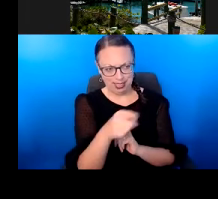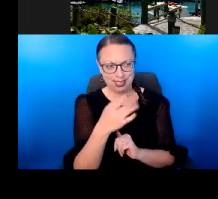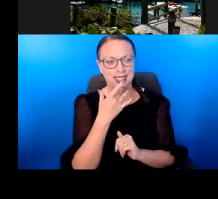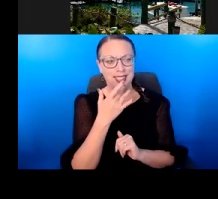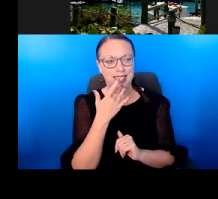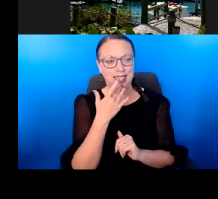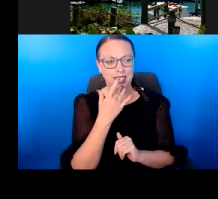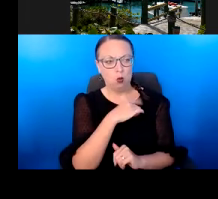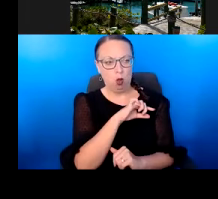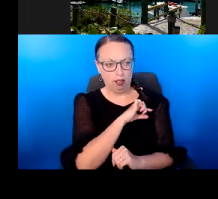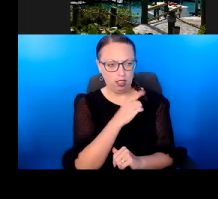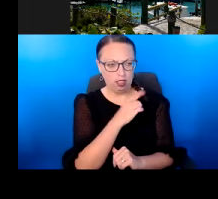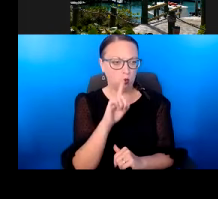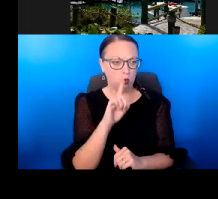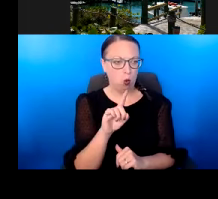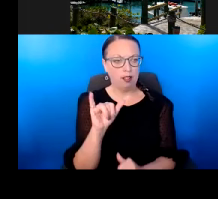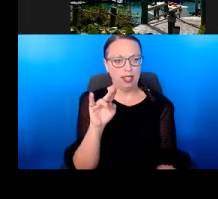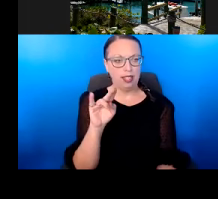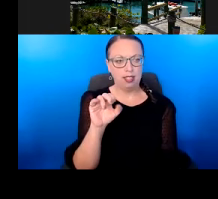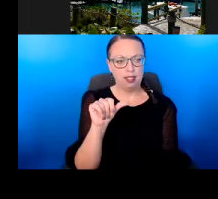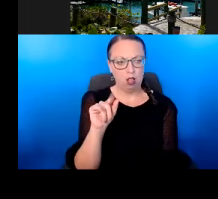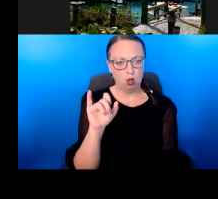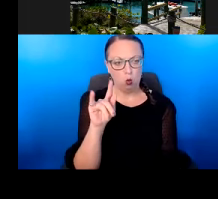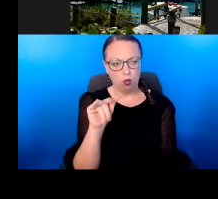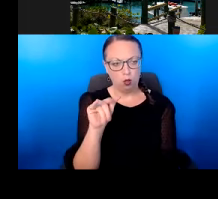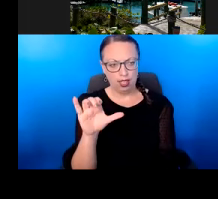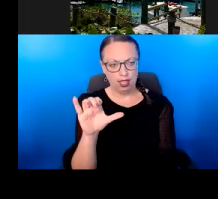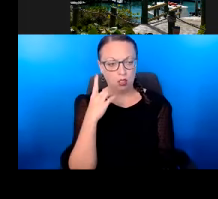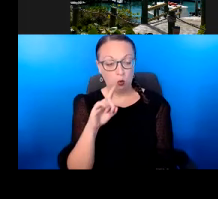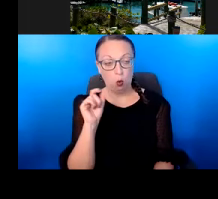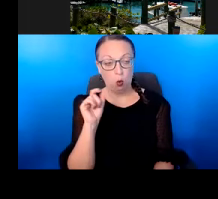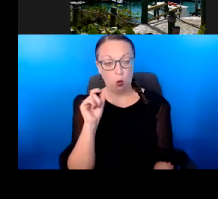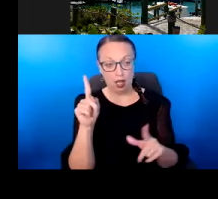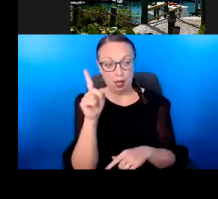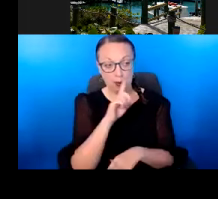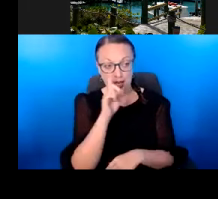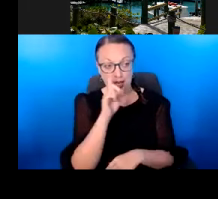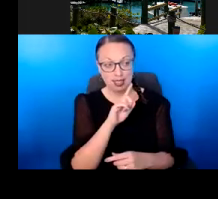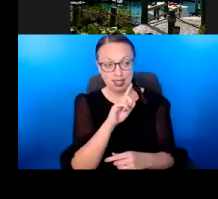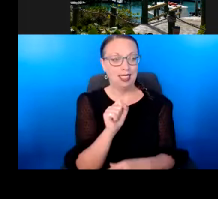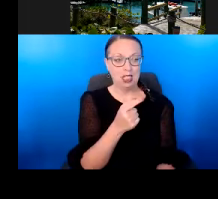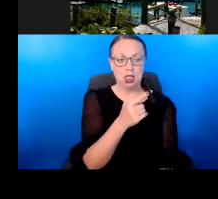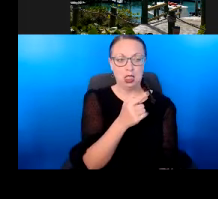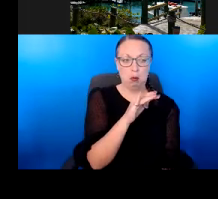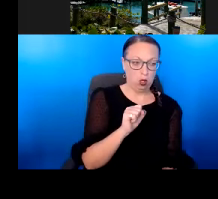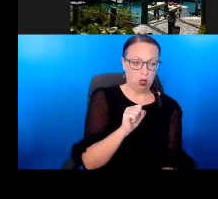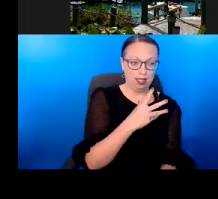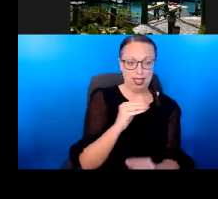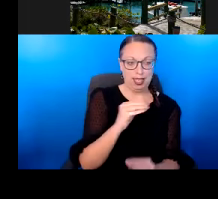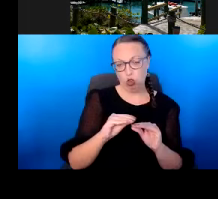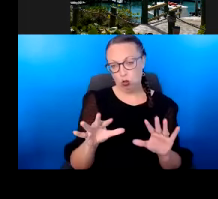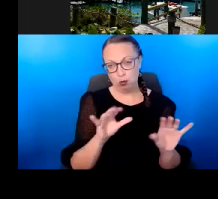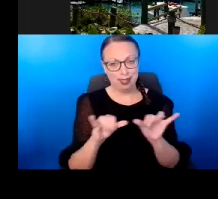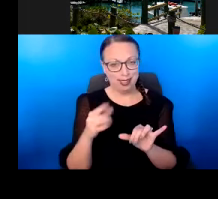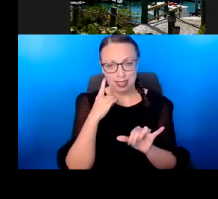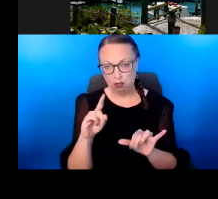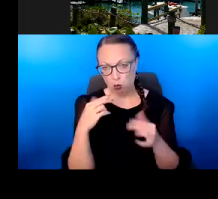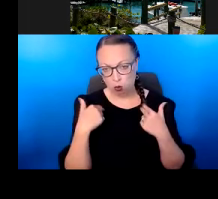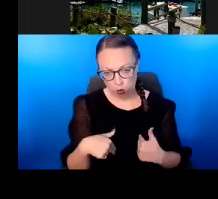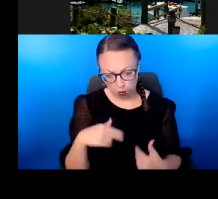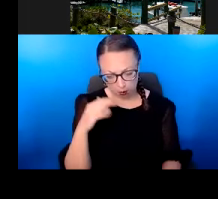alert mice is sparse and distributed. And it's the same in human gustatory cortex. And by the way,